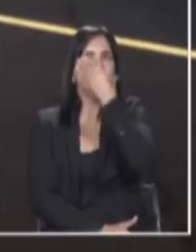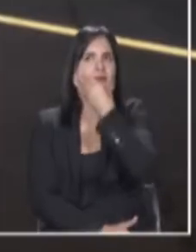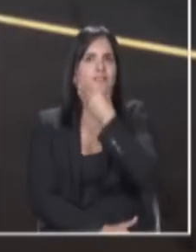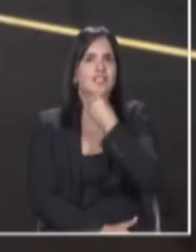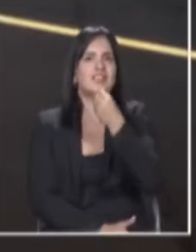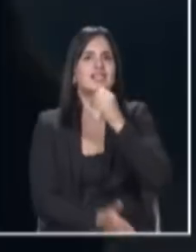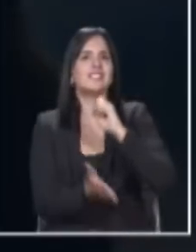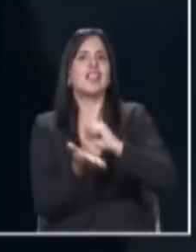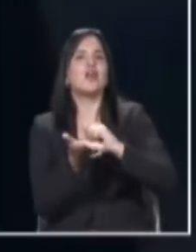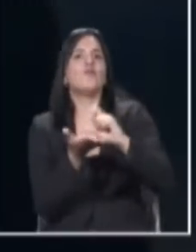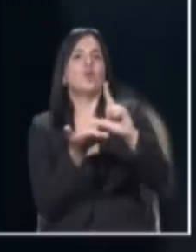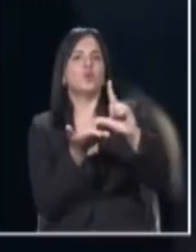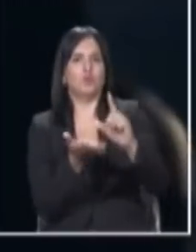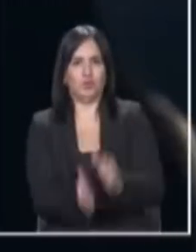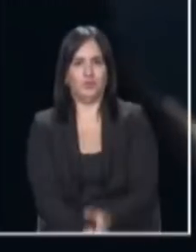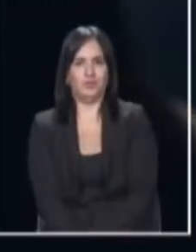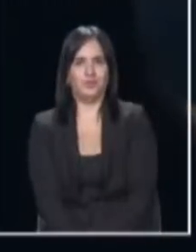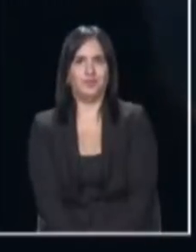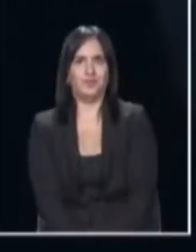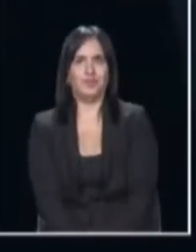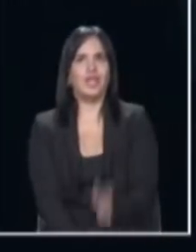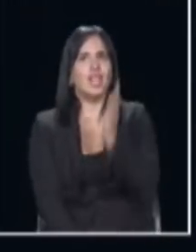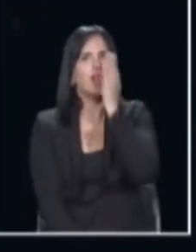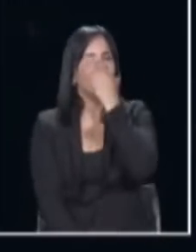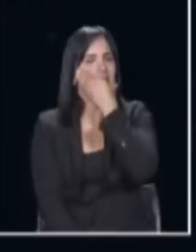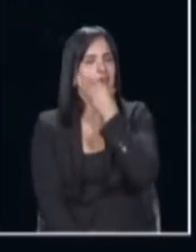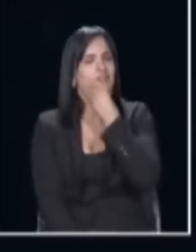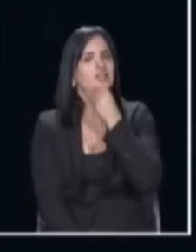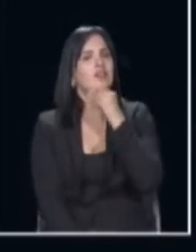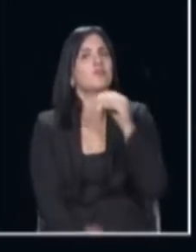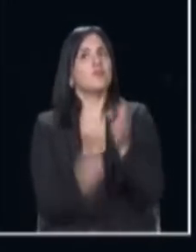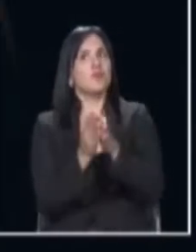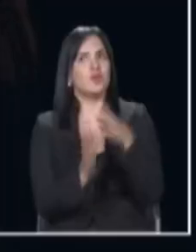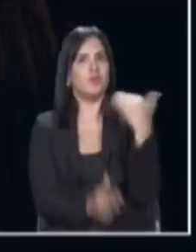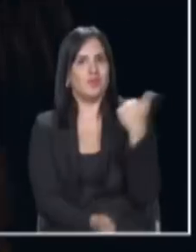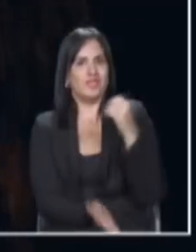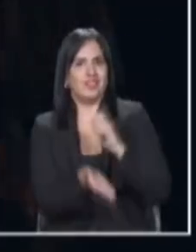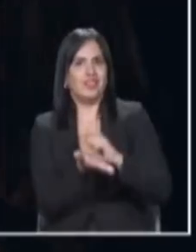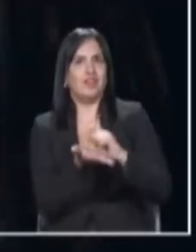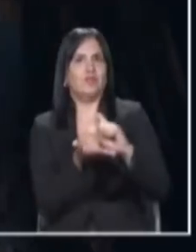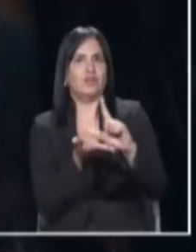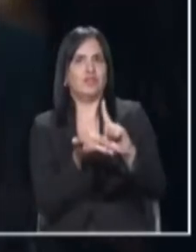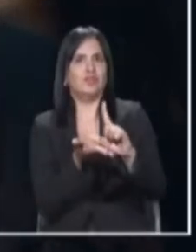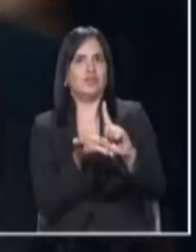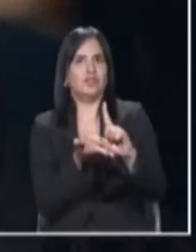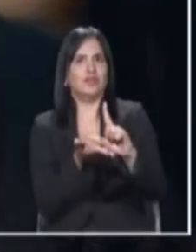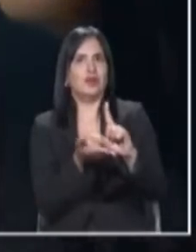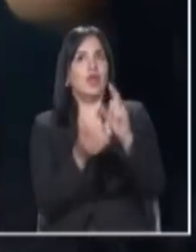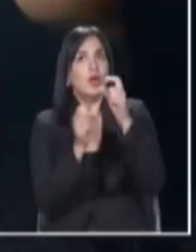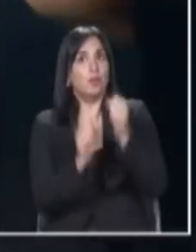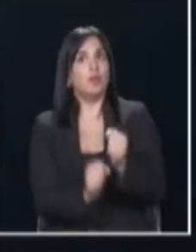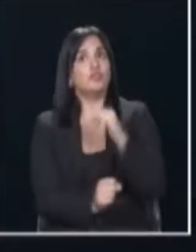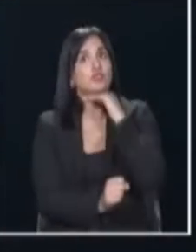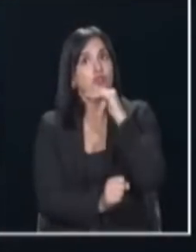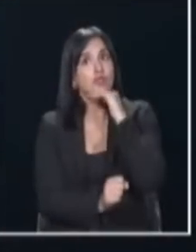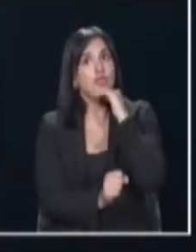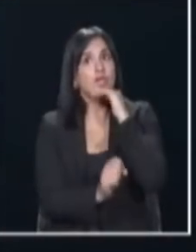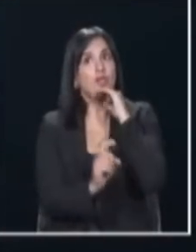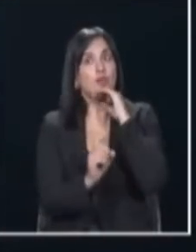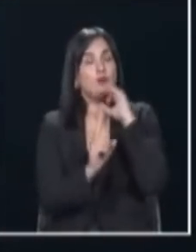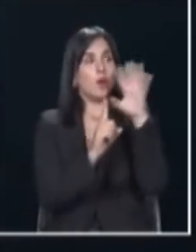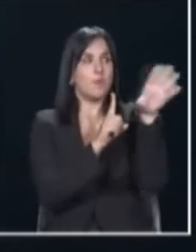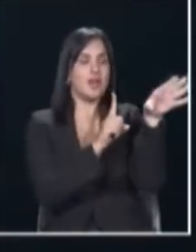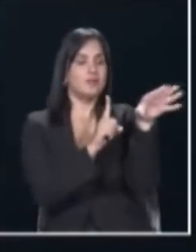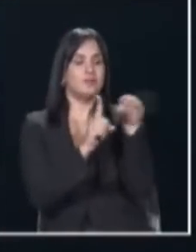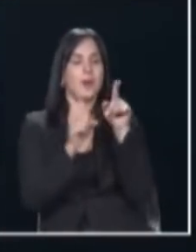evolution beauty is an important factor in evolution used to attract partners and increase the chances of